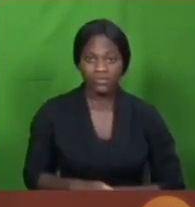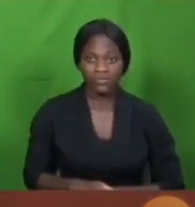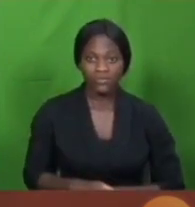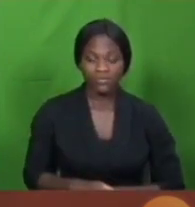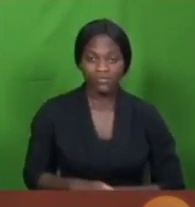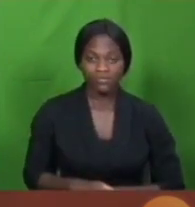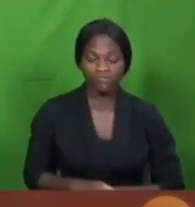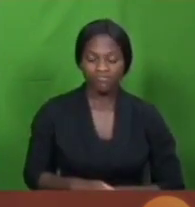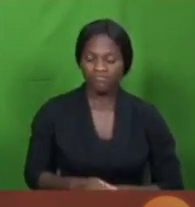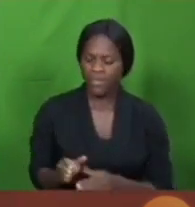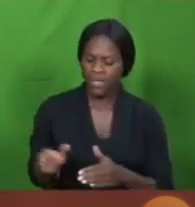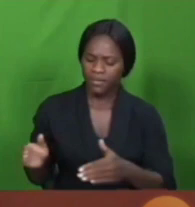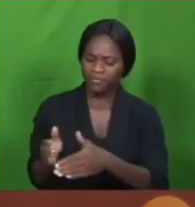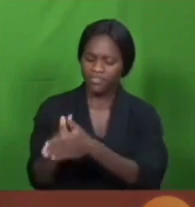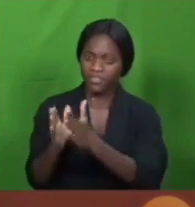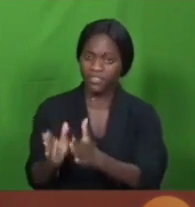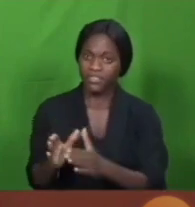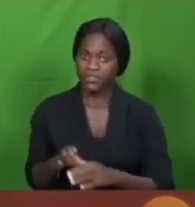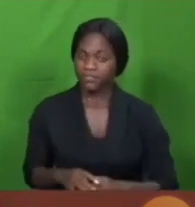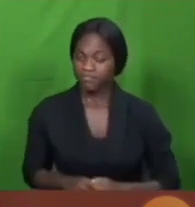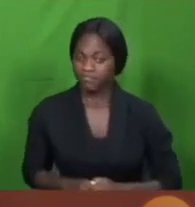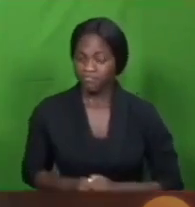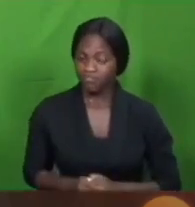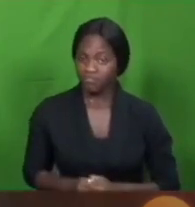Yes, Majority Leader.